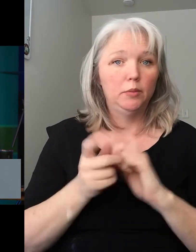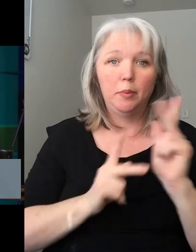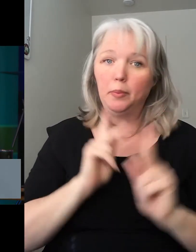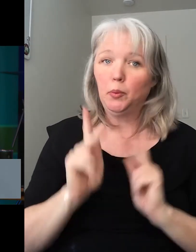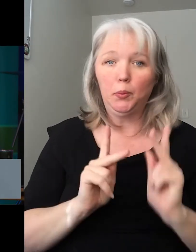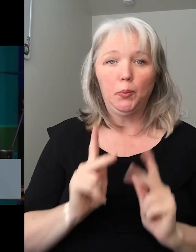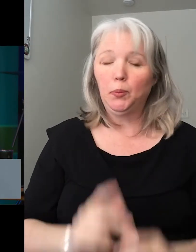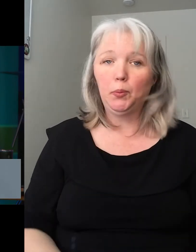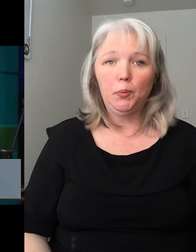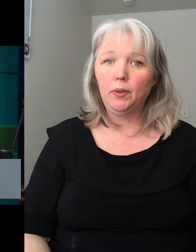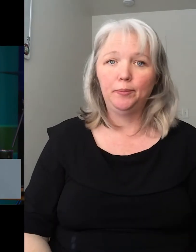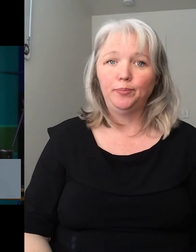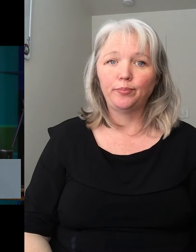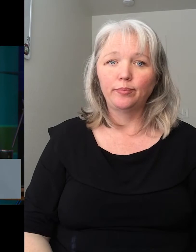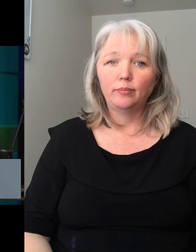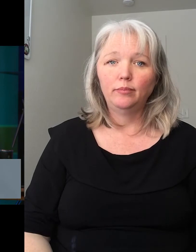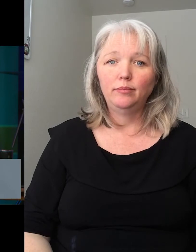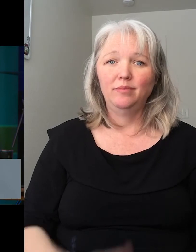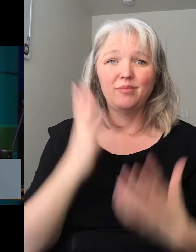change people.